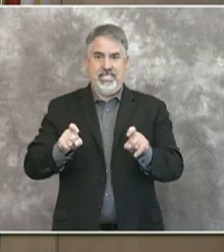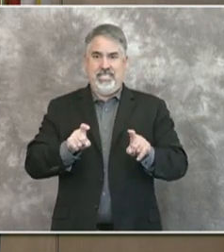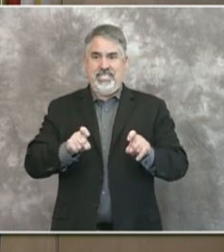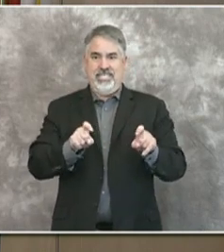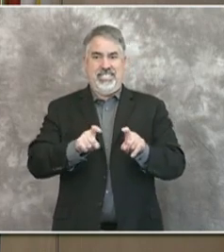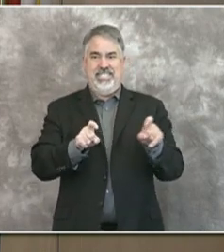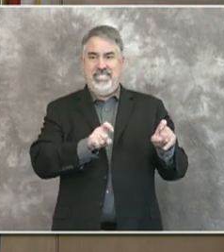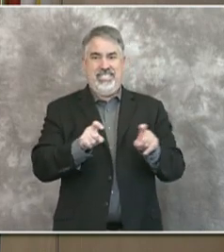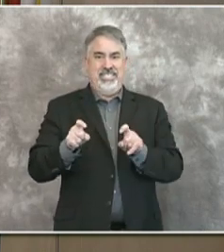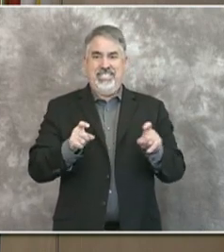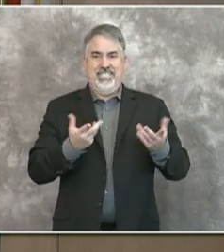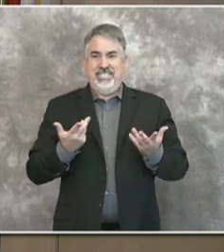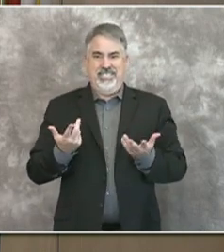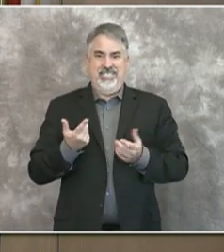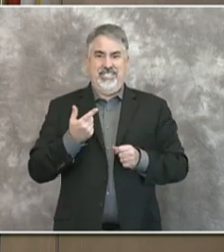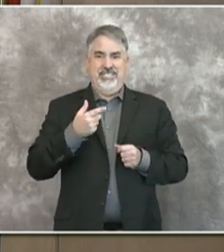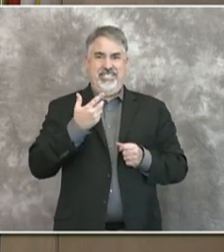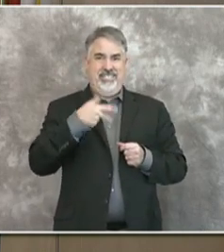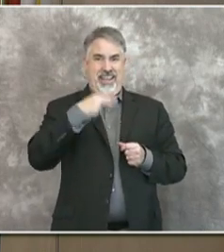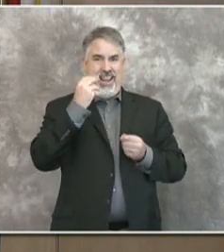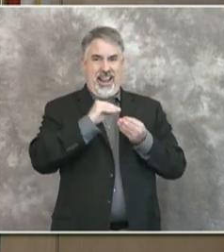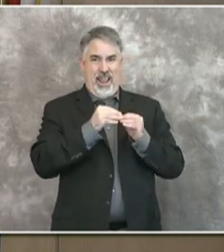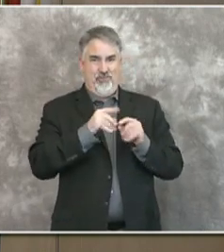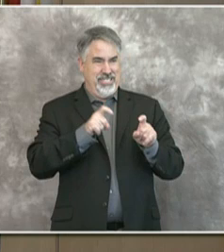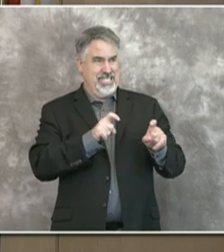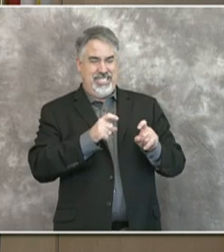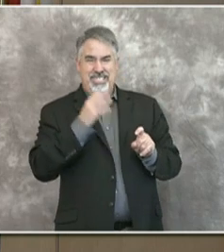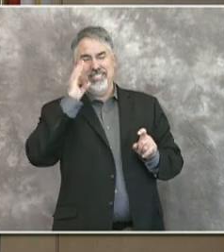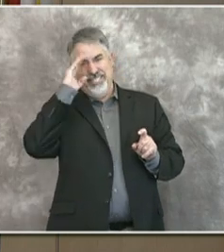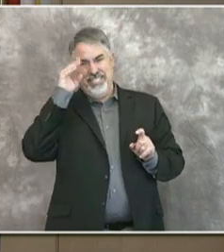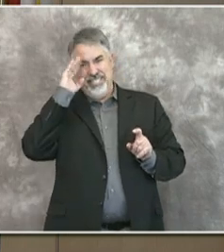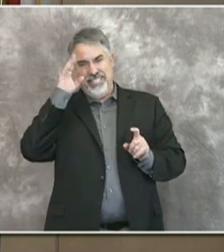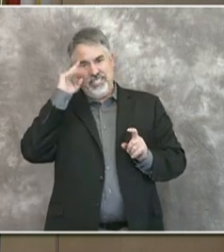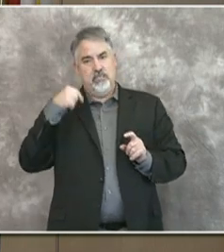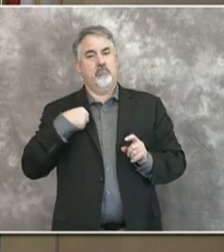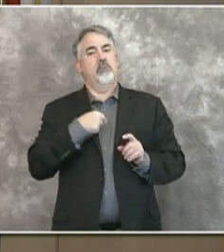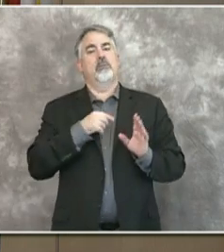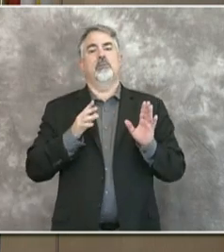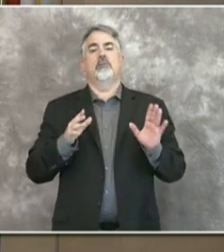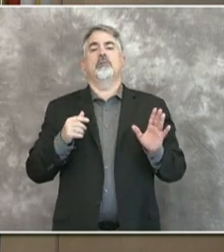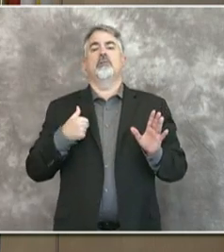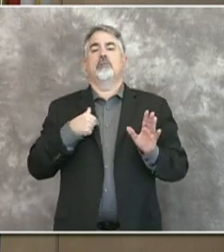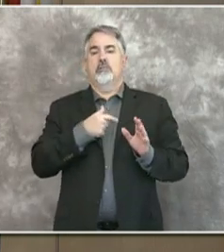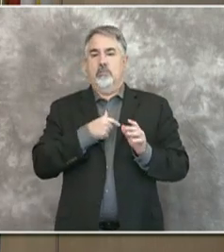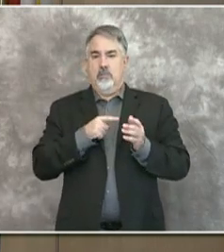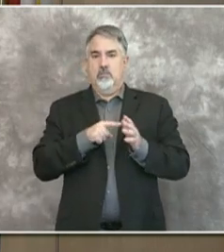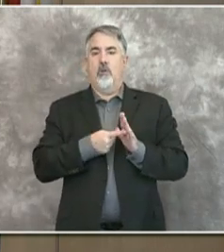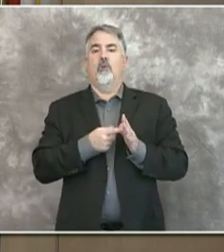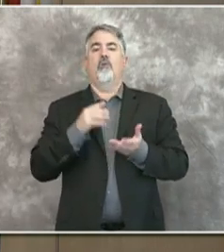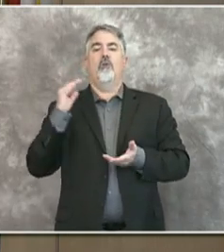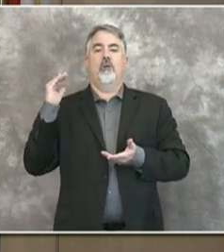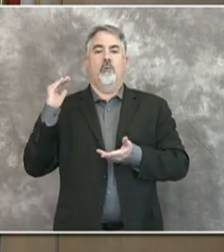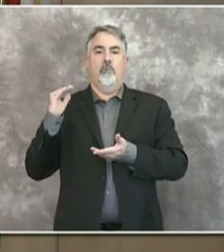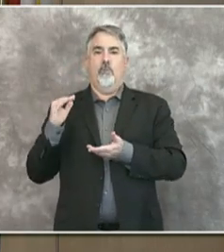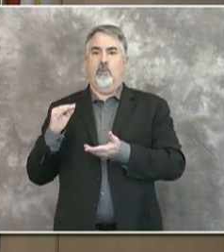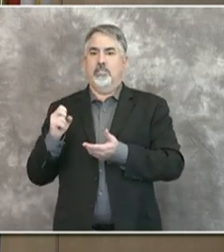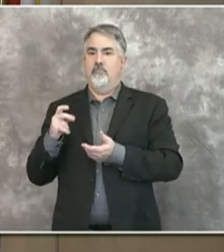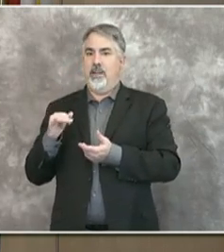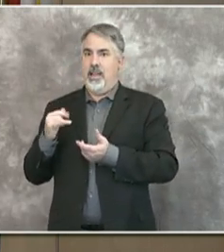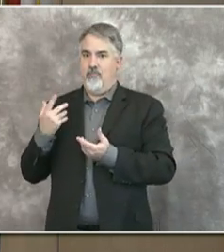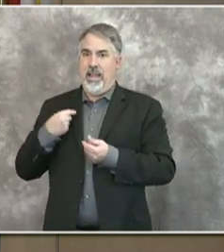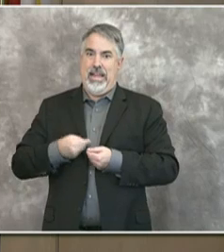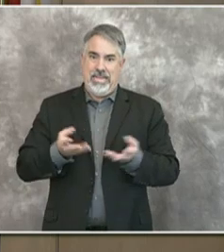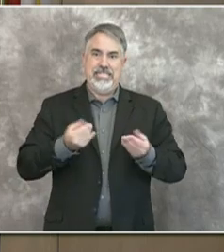as a result, the supply chain is beginning to thin. We have elevated the urgency, and the state is well aware of our